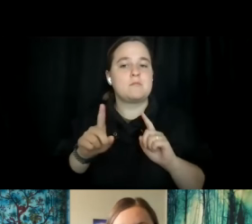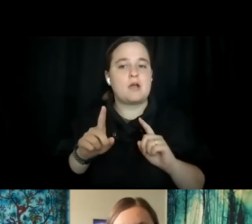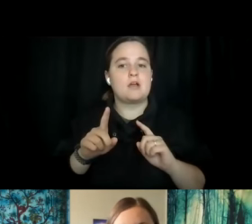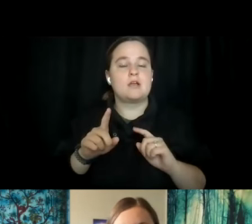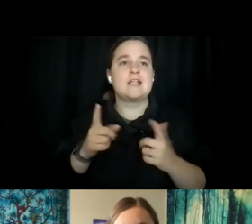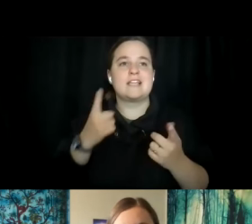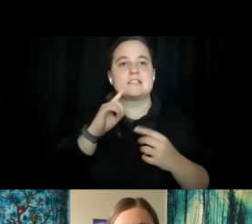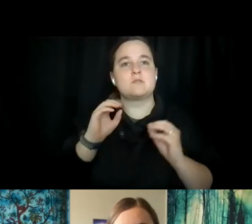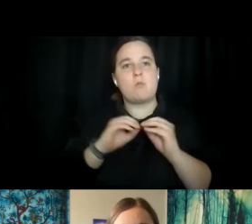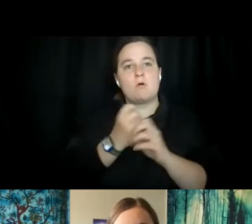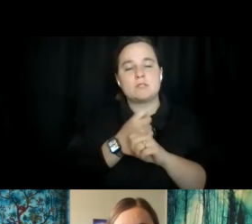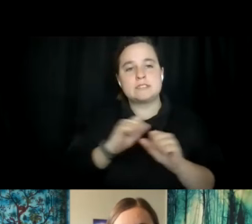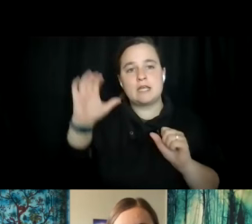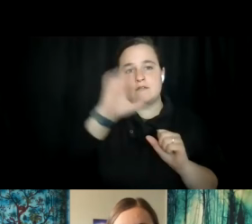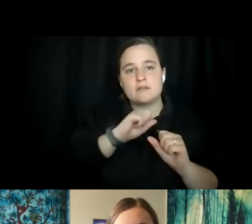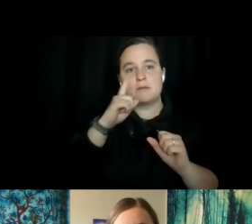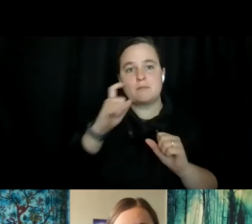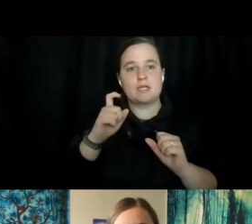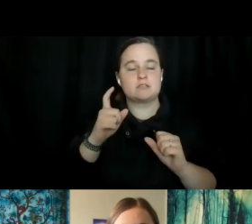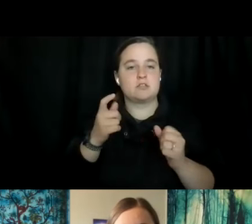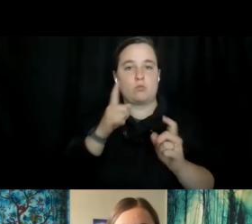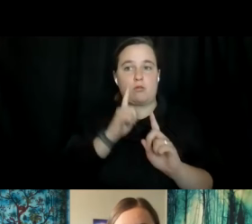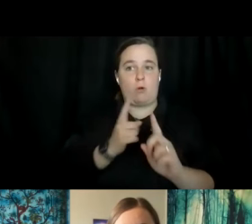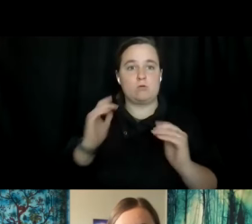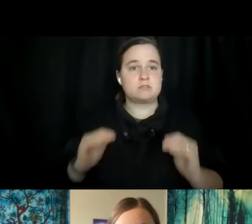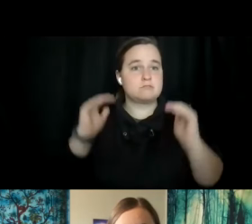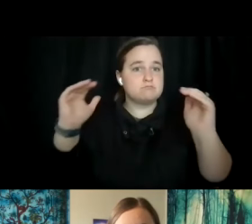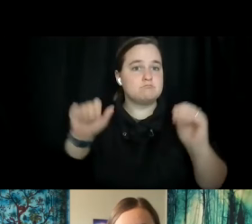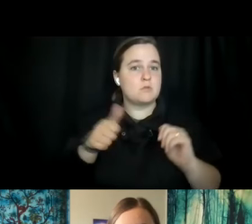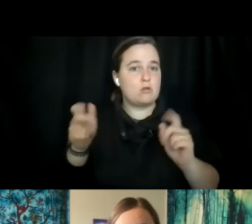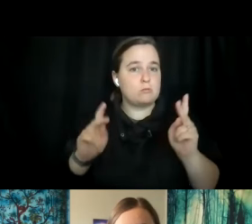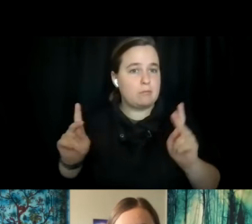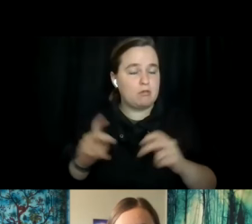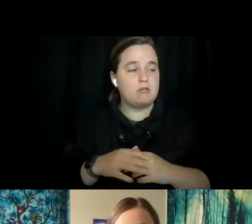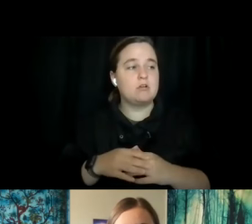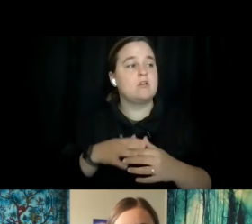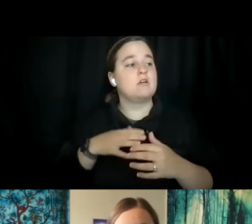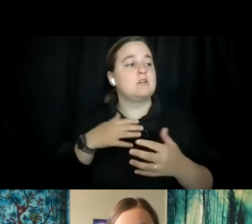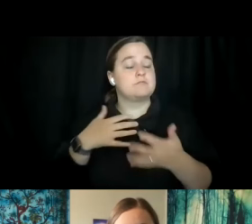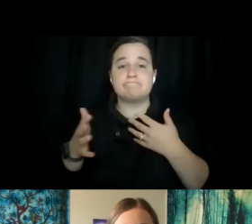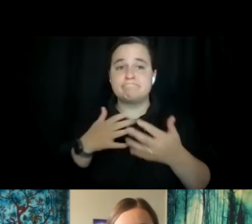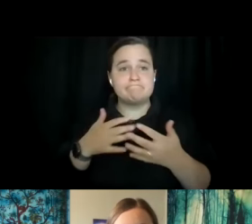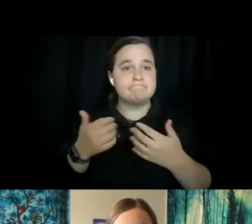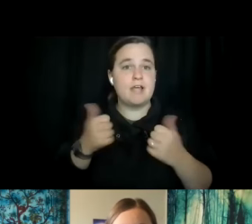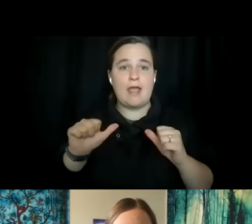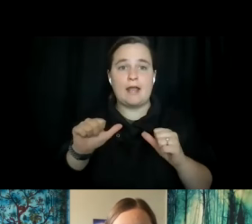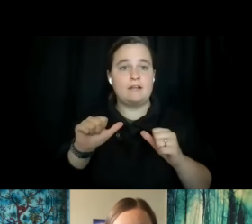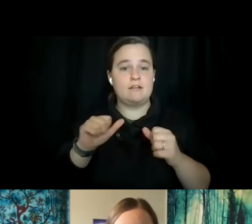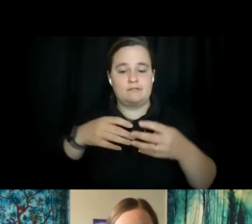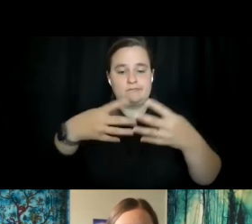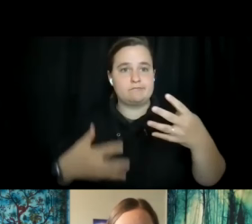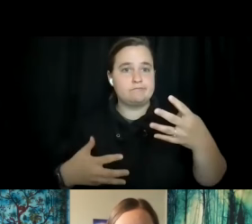safer assumption in which it's for the betterment of others. So regardless of being in any of the